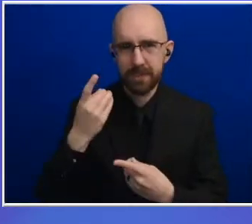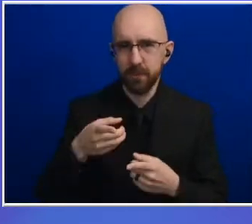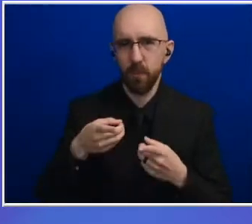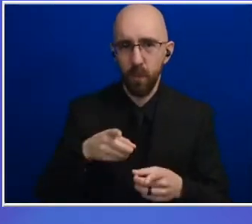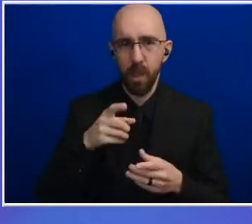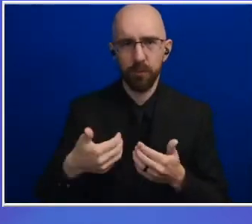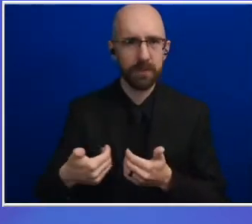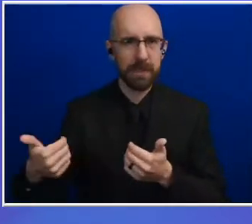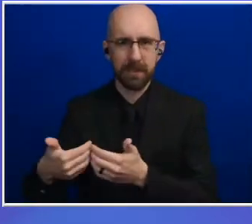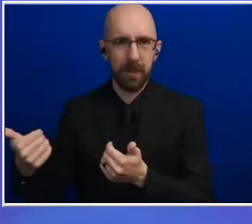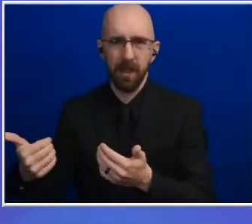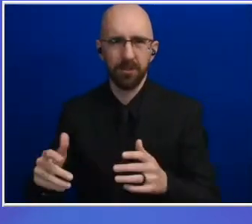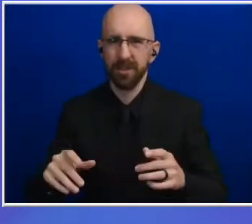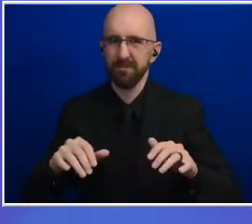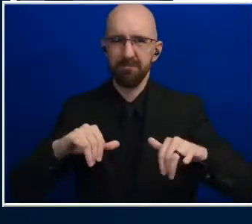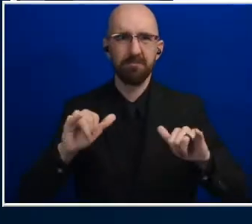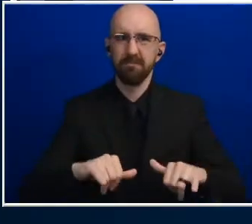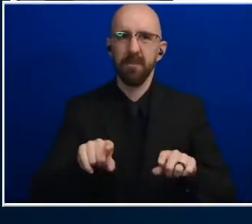give the vaccine.